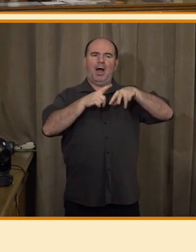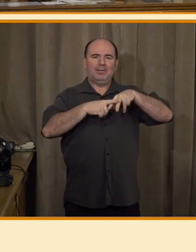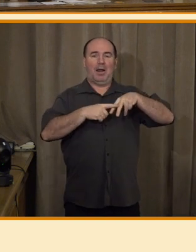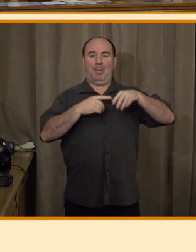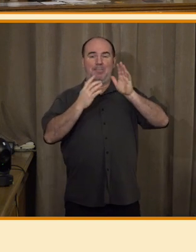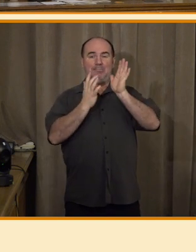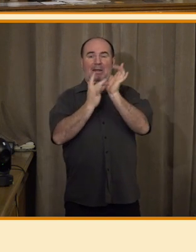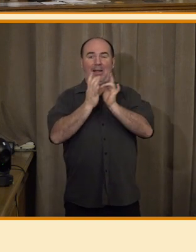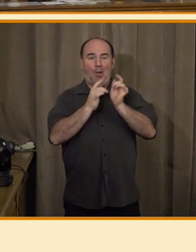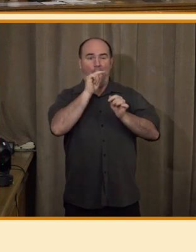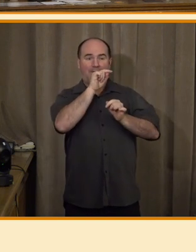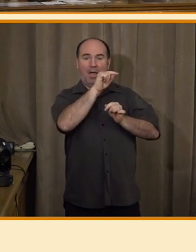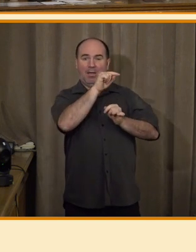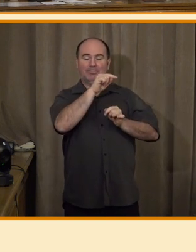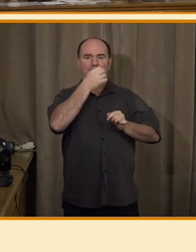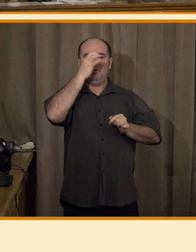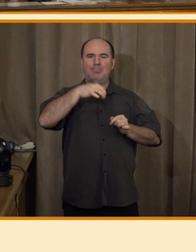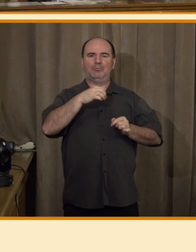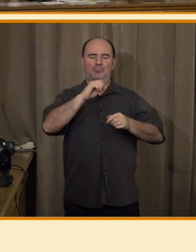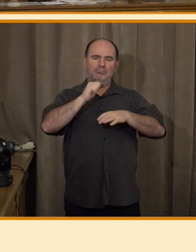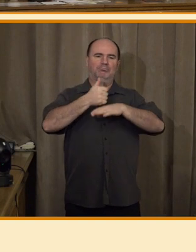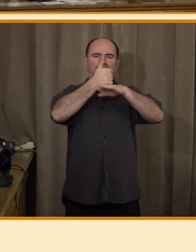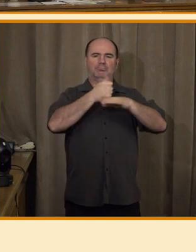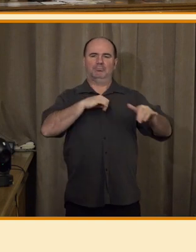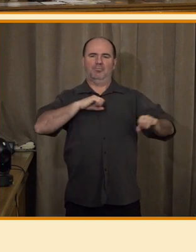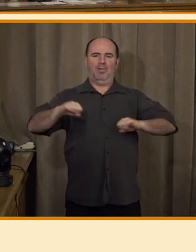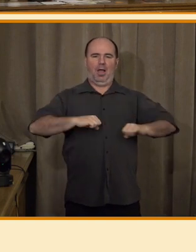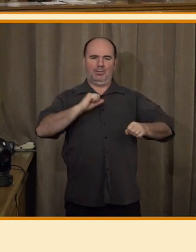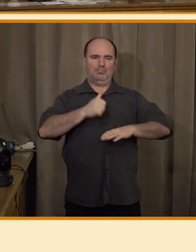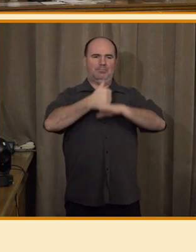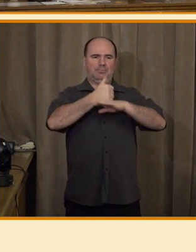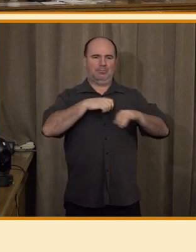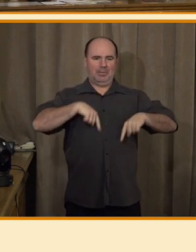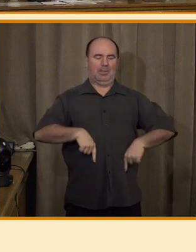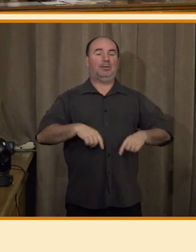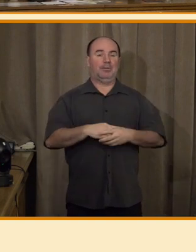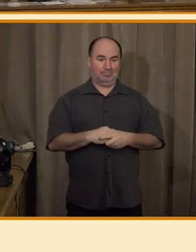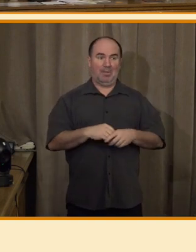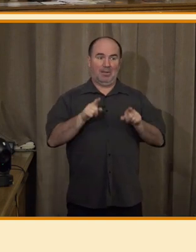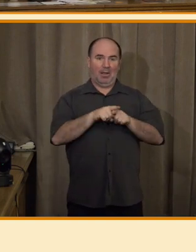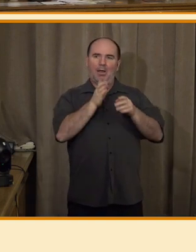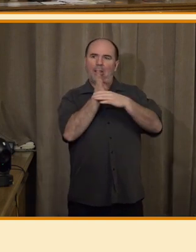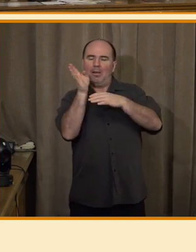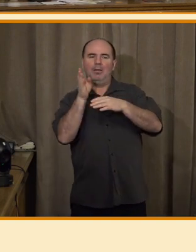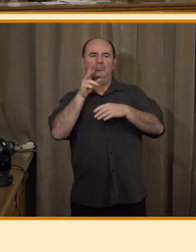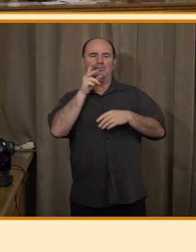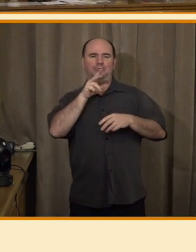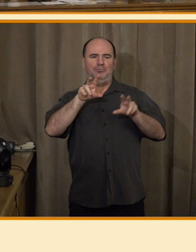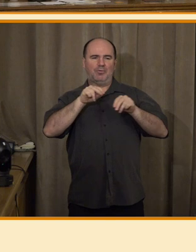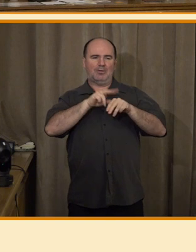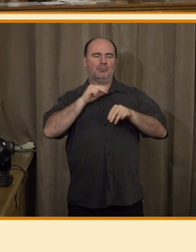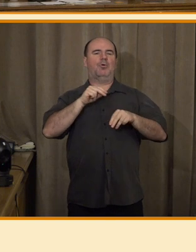those who are involved in Norsk and Švédsko. V roce